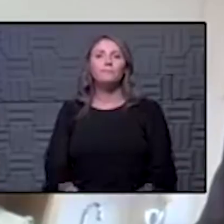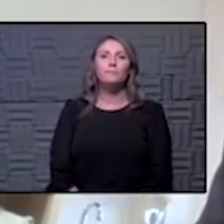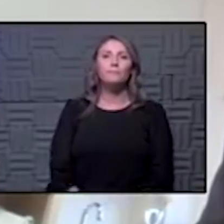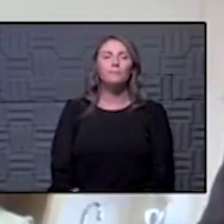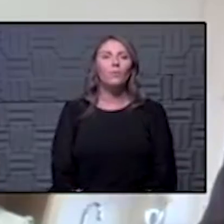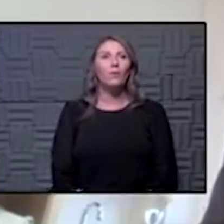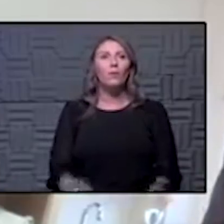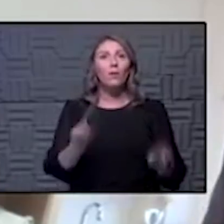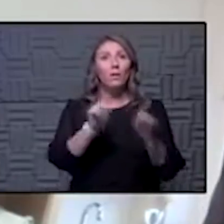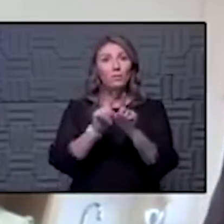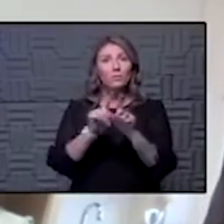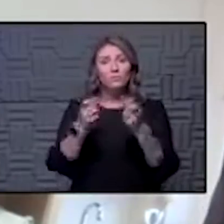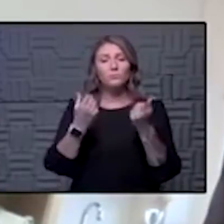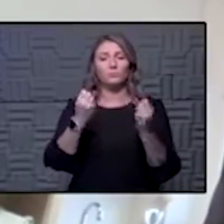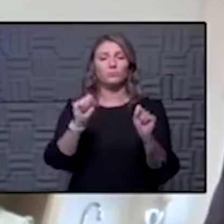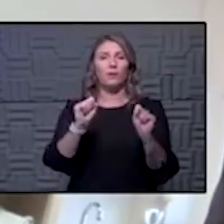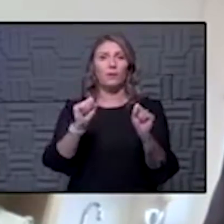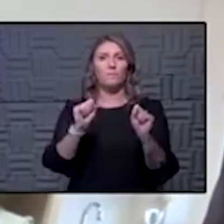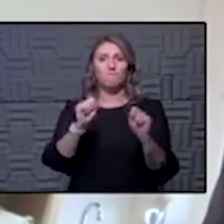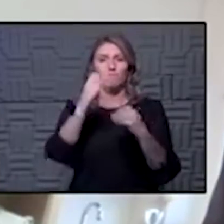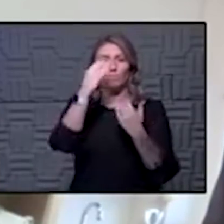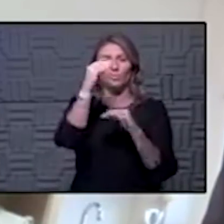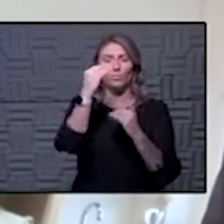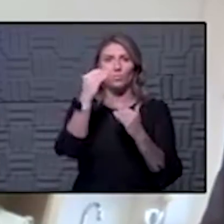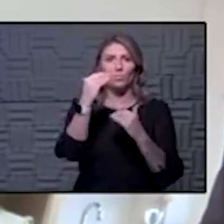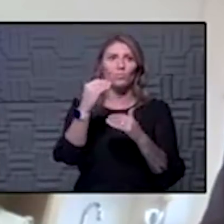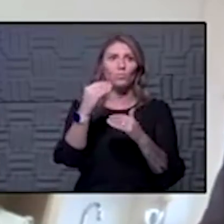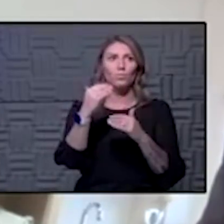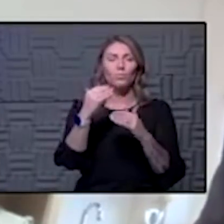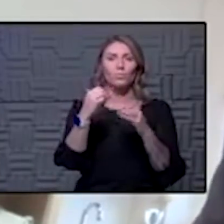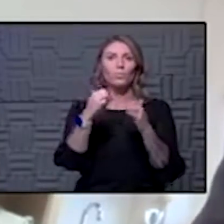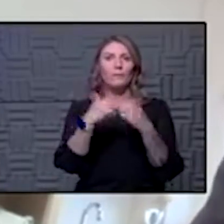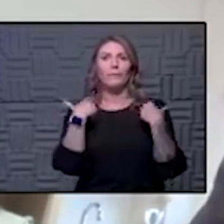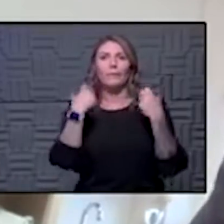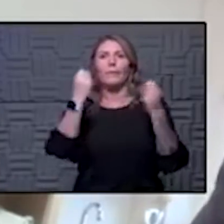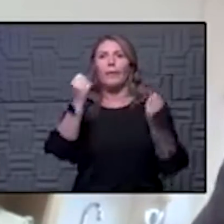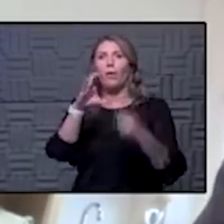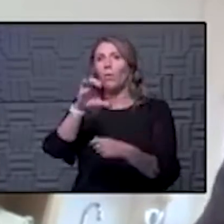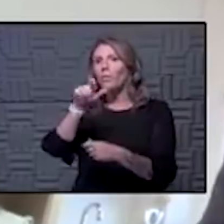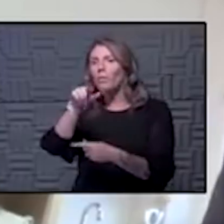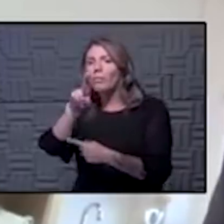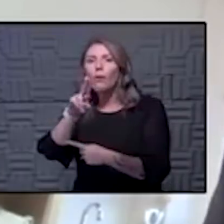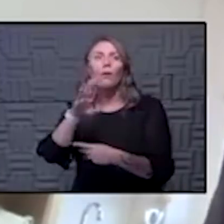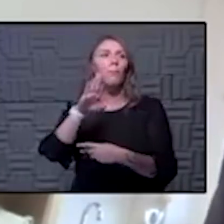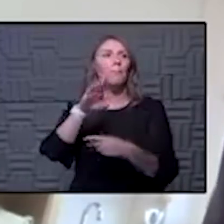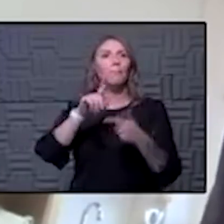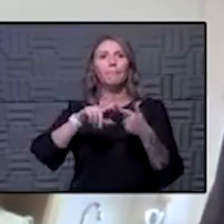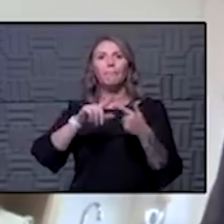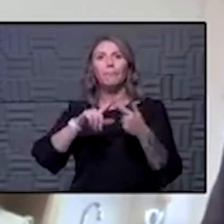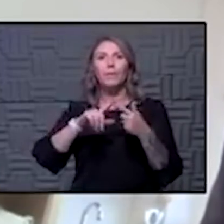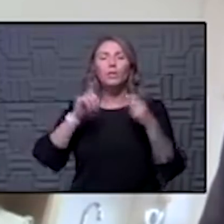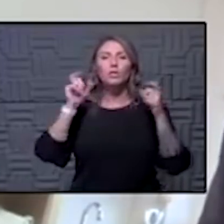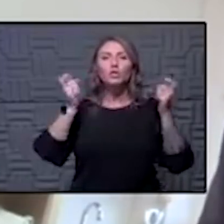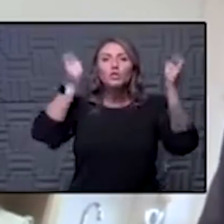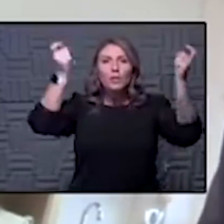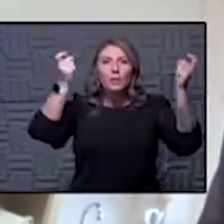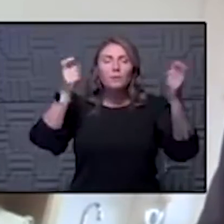We are also trying to put restrictions on our health clubs and our fitness centers in terms of